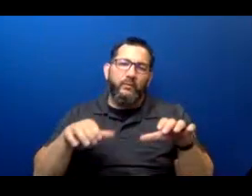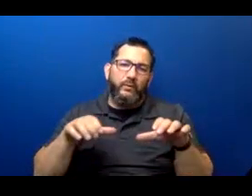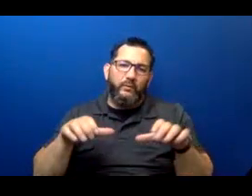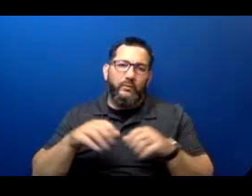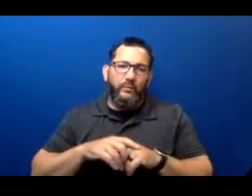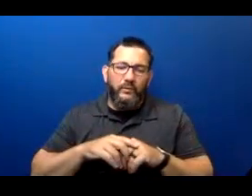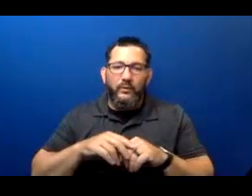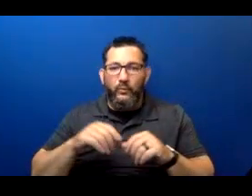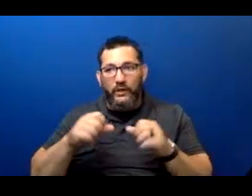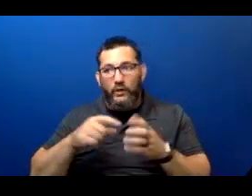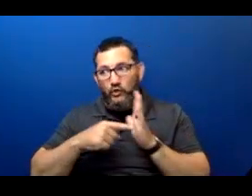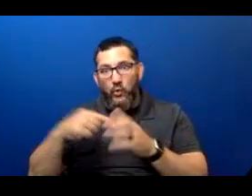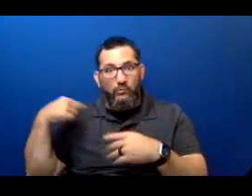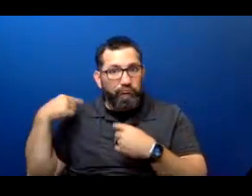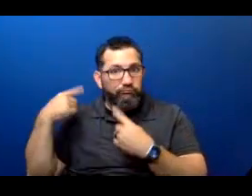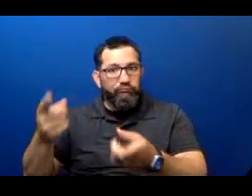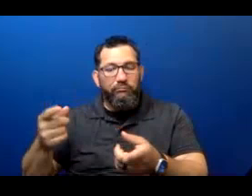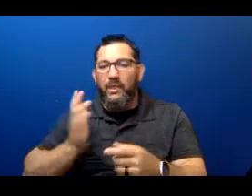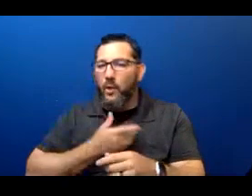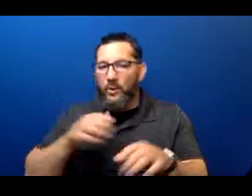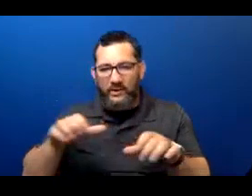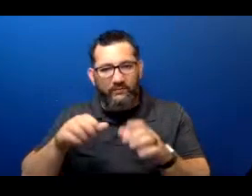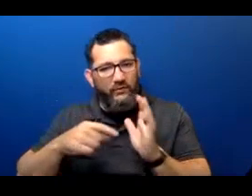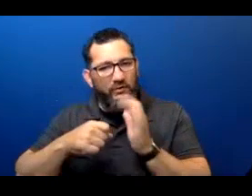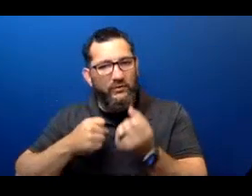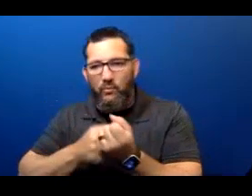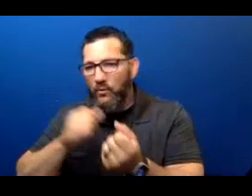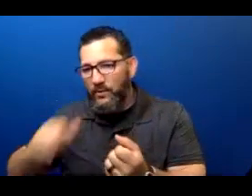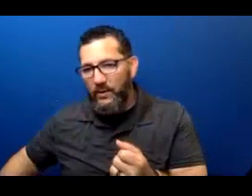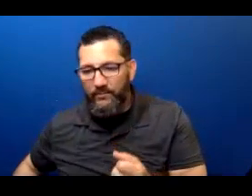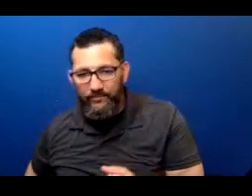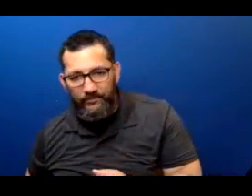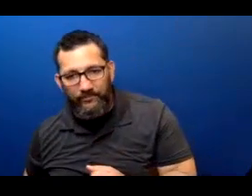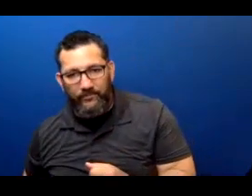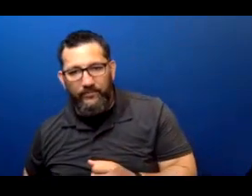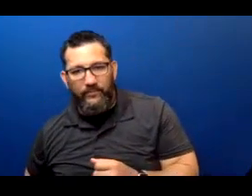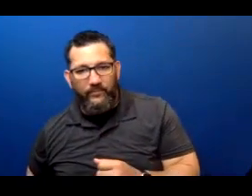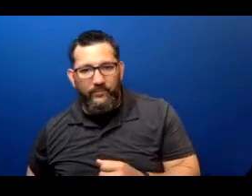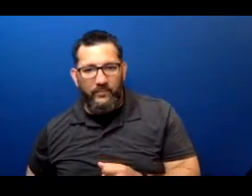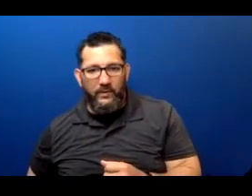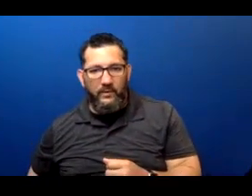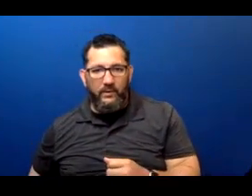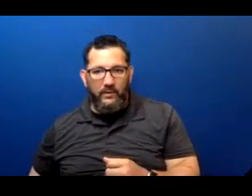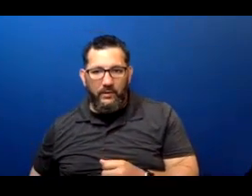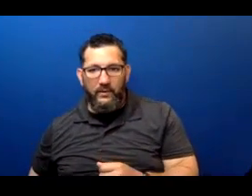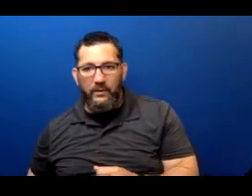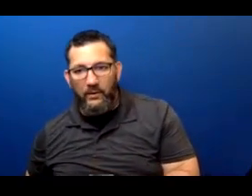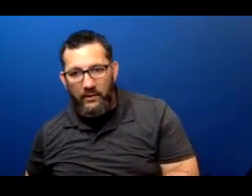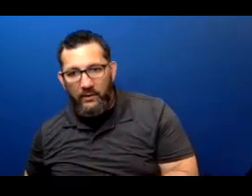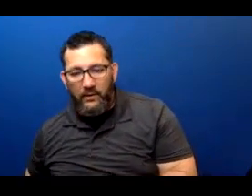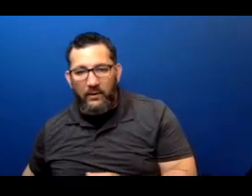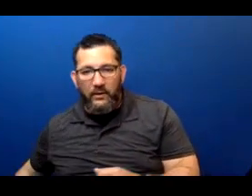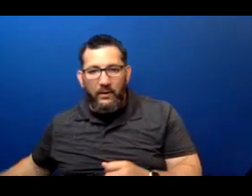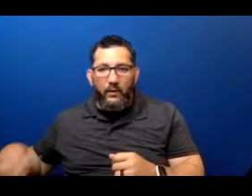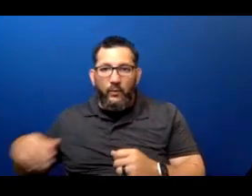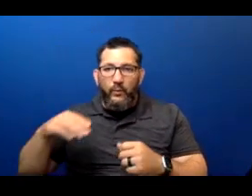our activities support that. And so I think we do have champions in the elected official rank and